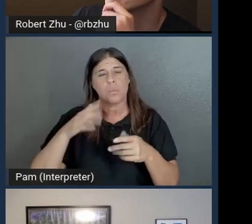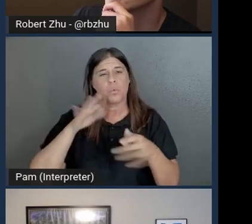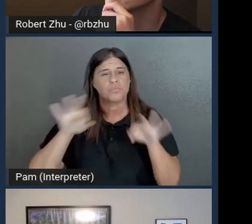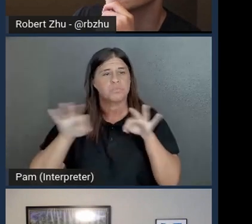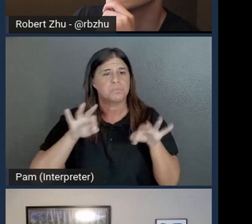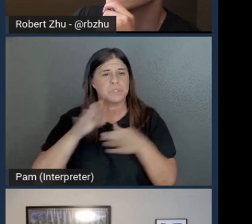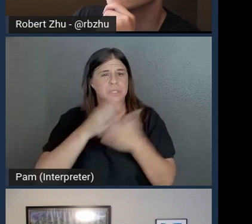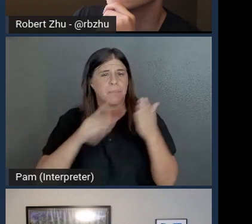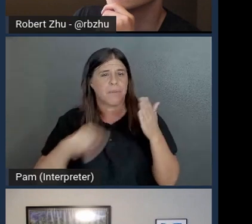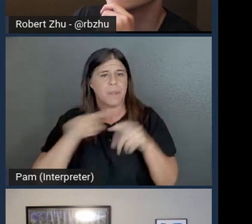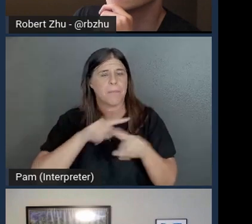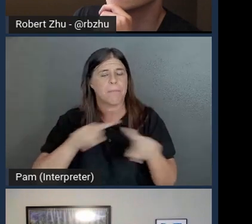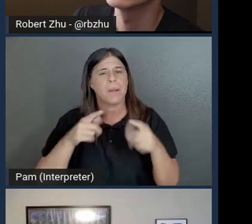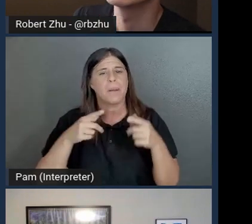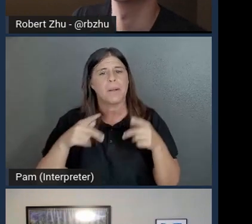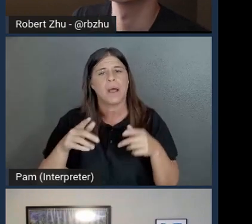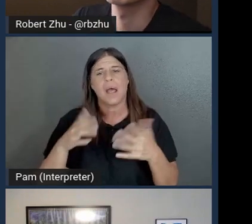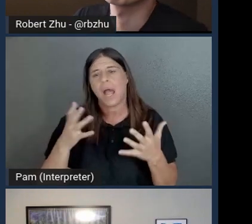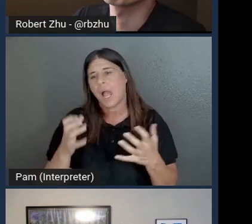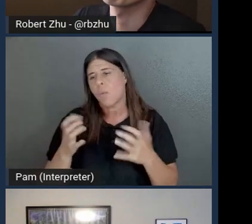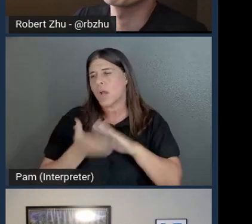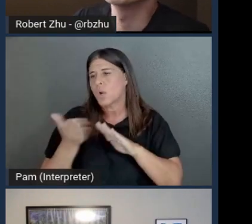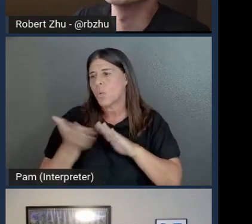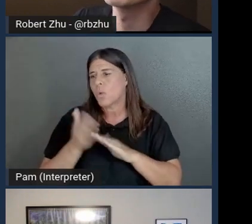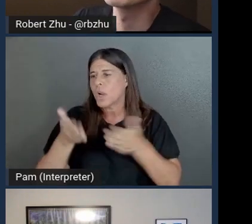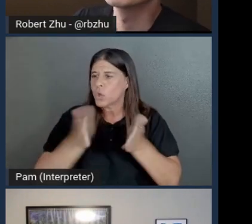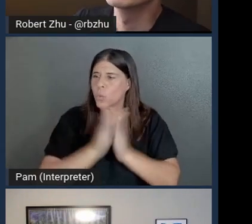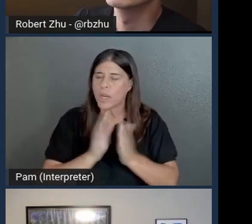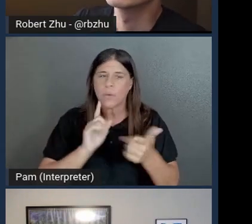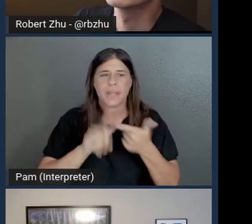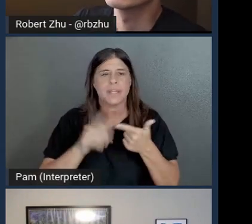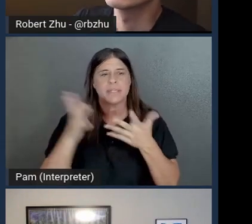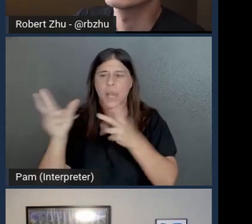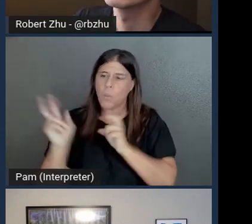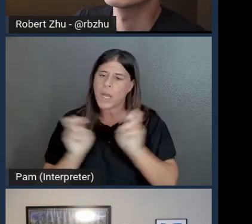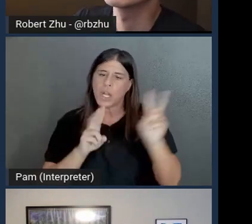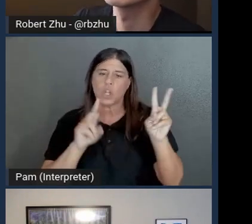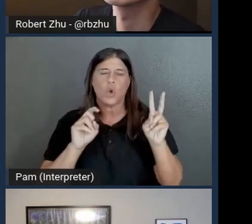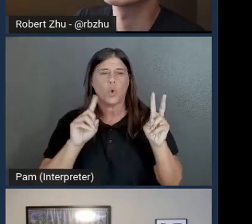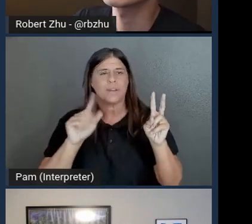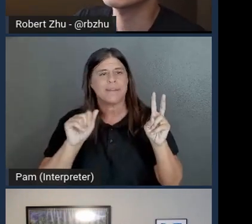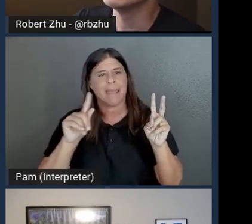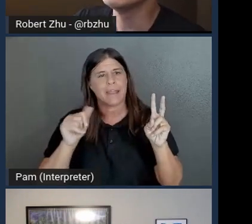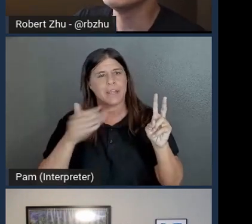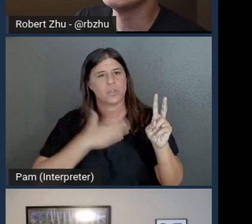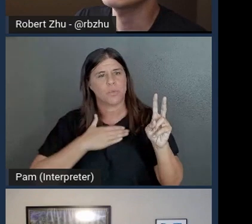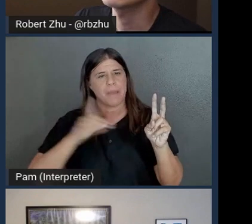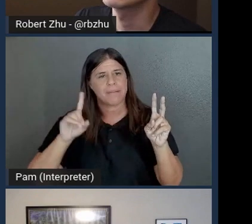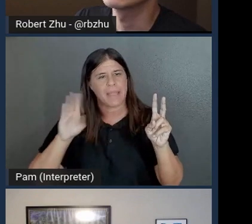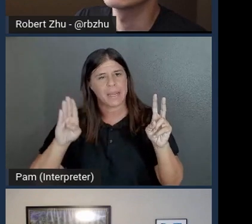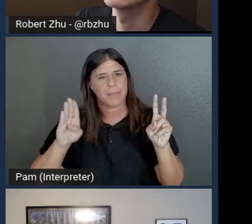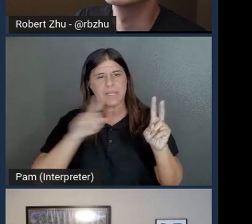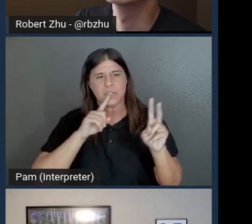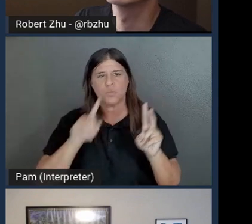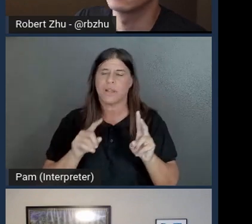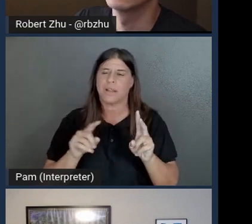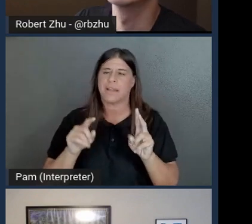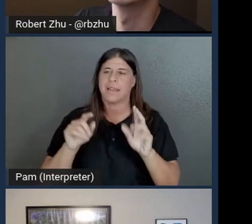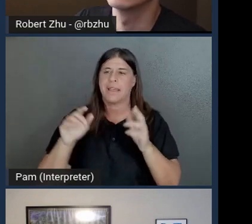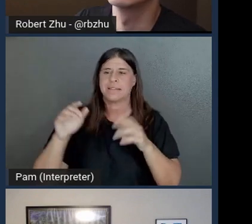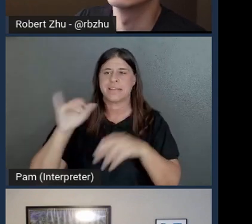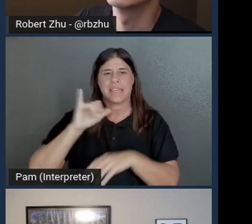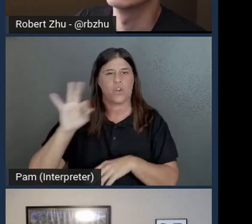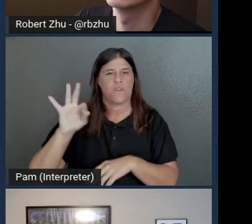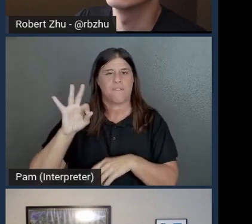here, but allows you to do things like, I want to be able to run queries. I want to be able to load data into my database. It's sort of the IDE interface that we provide